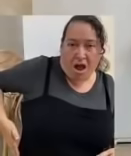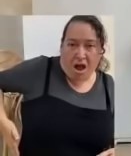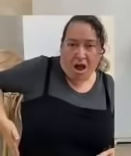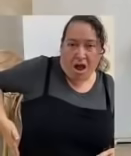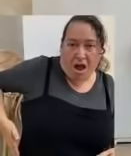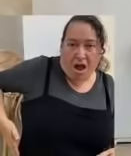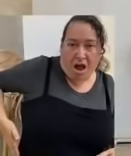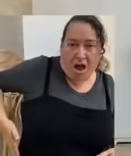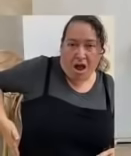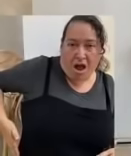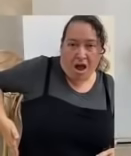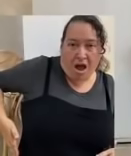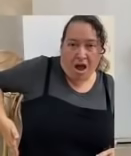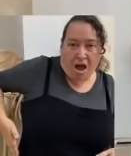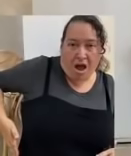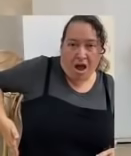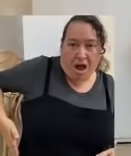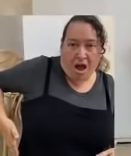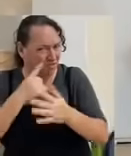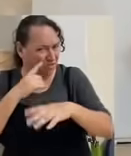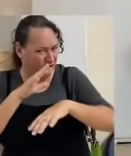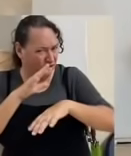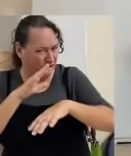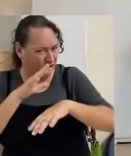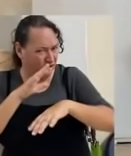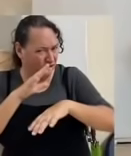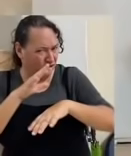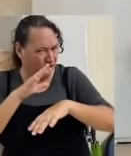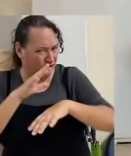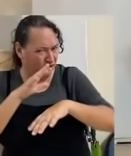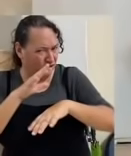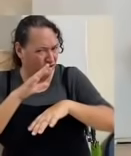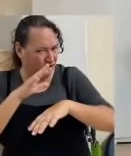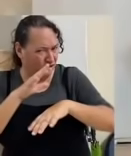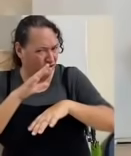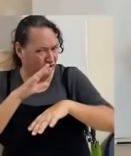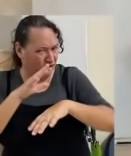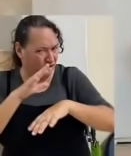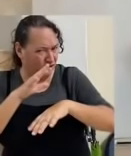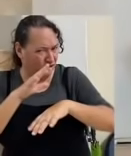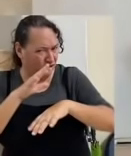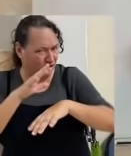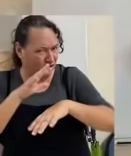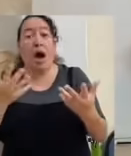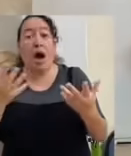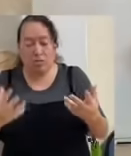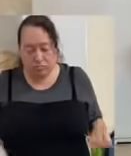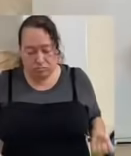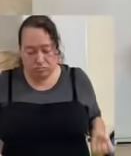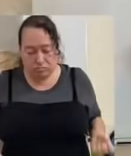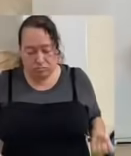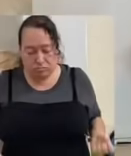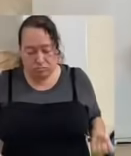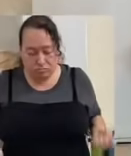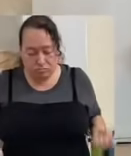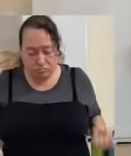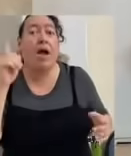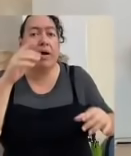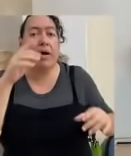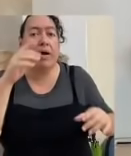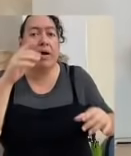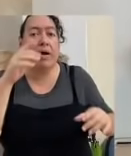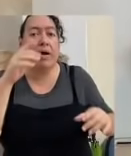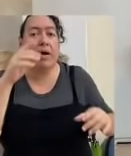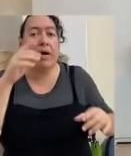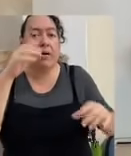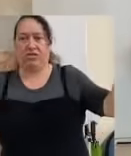to the church or whatever. No, we need to make a treasure in heaven. We need to make a... What is a treasure in heaven?